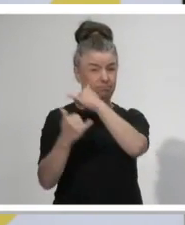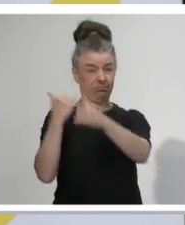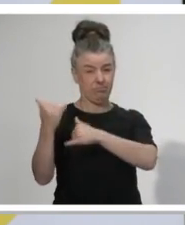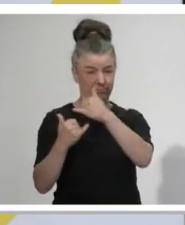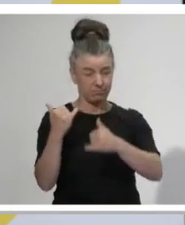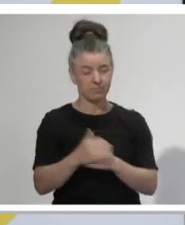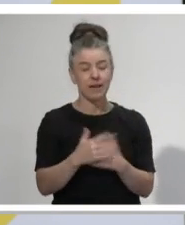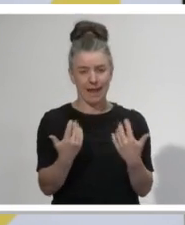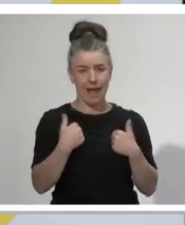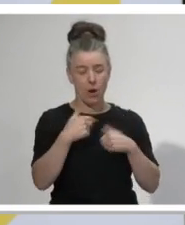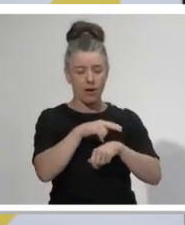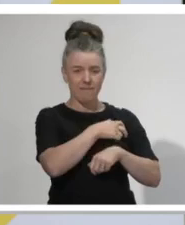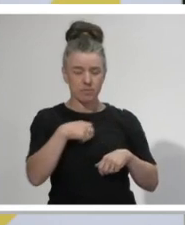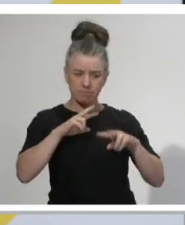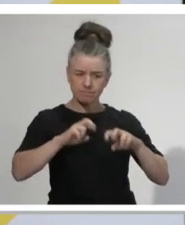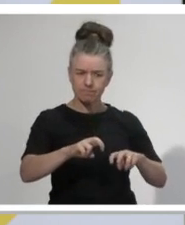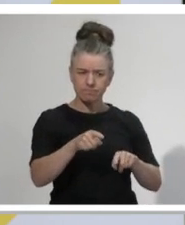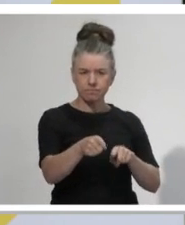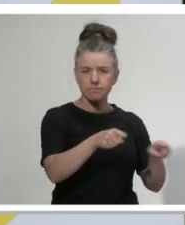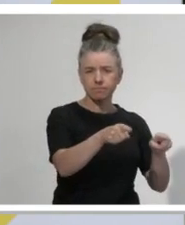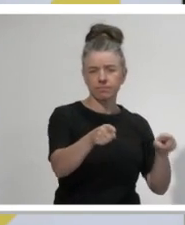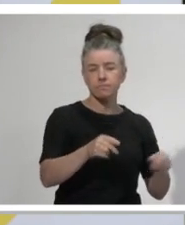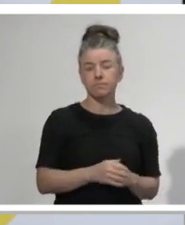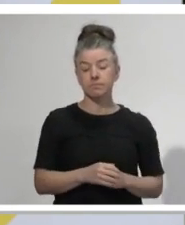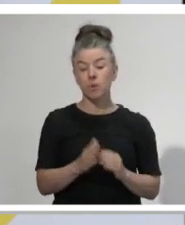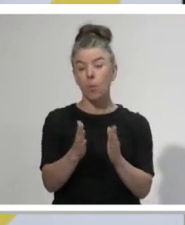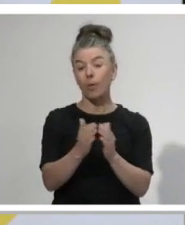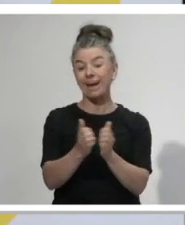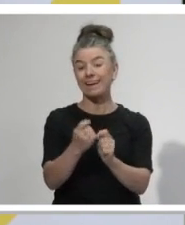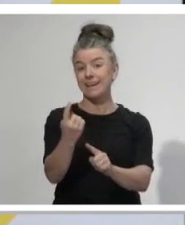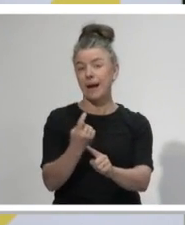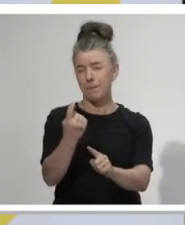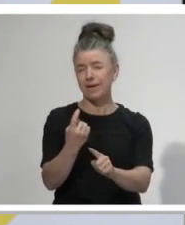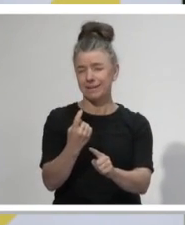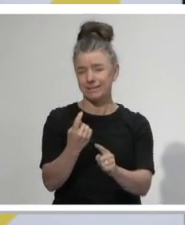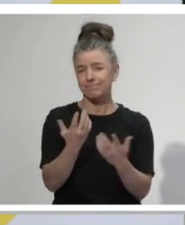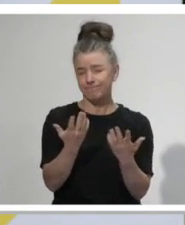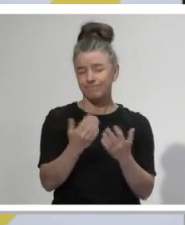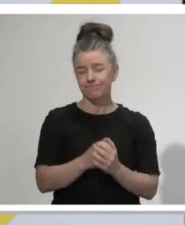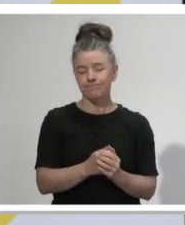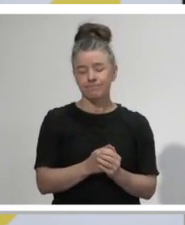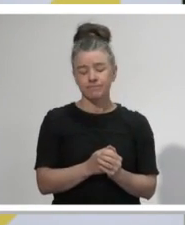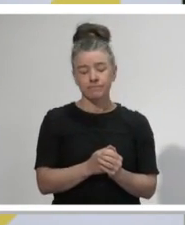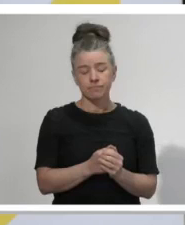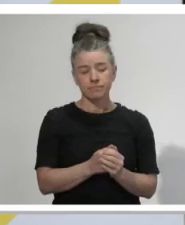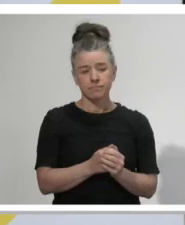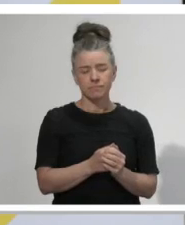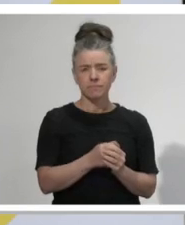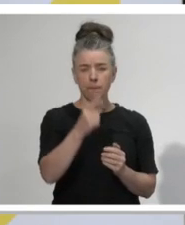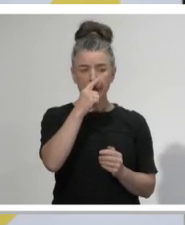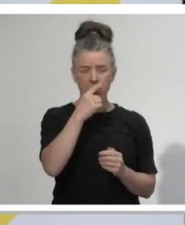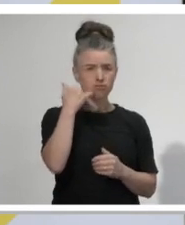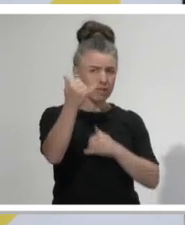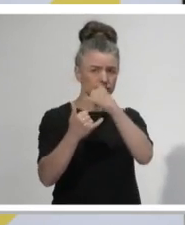up. And as we head into the weekend, there is a particular example that I want to highlight. As part of these reports by members